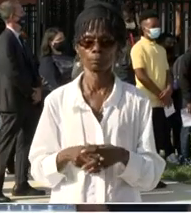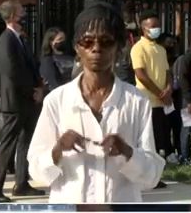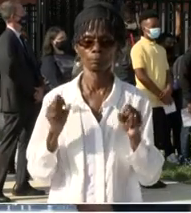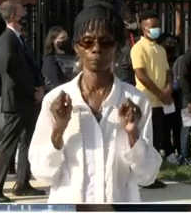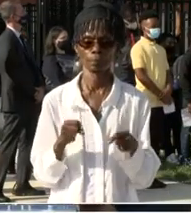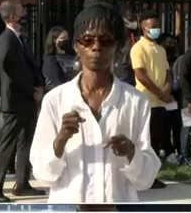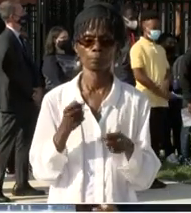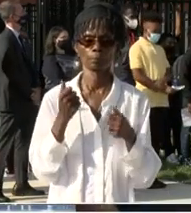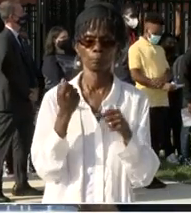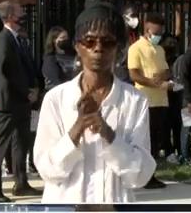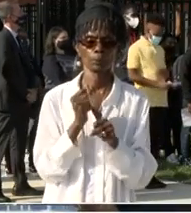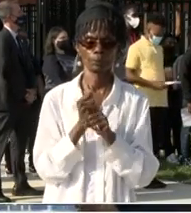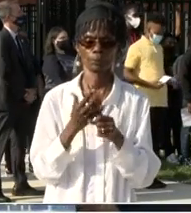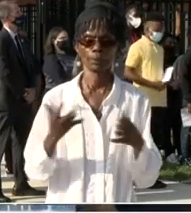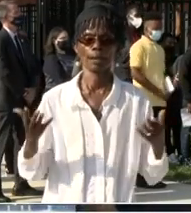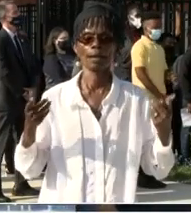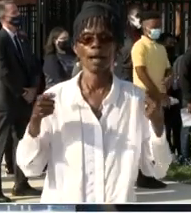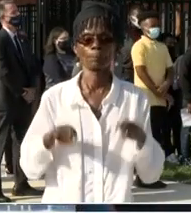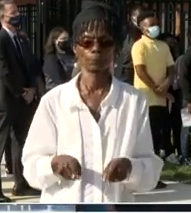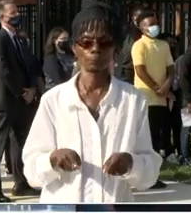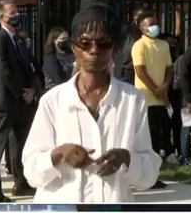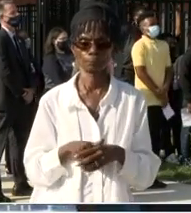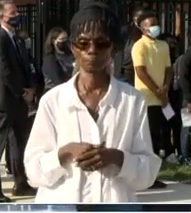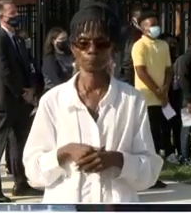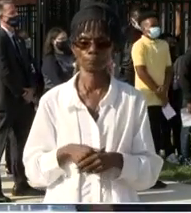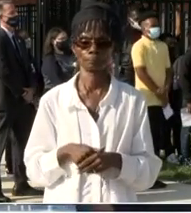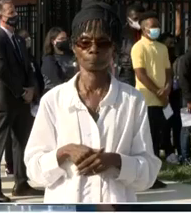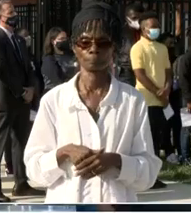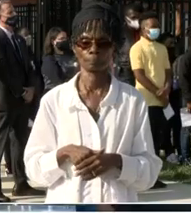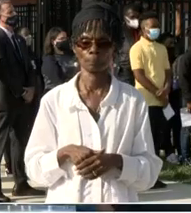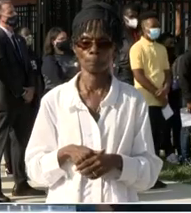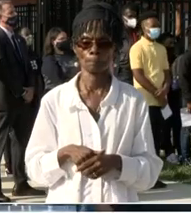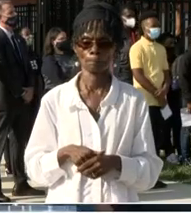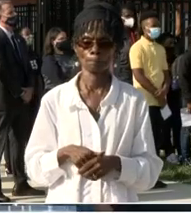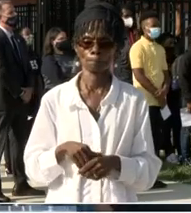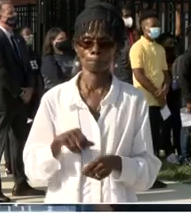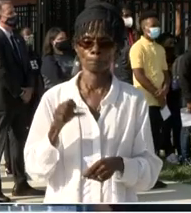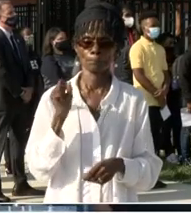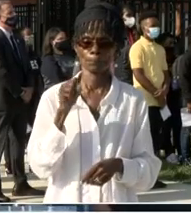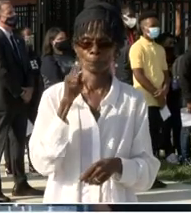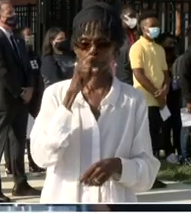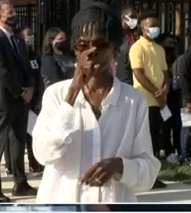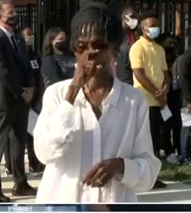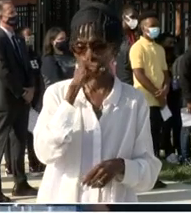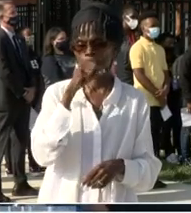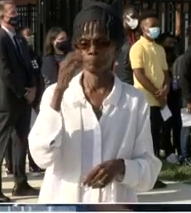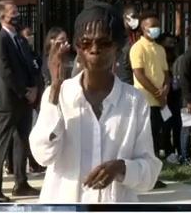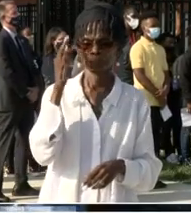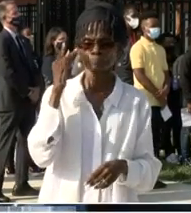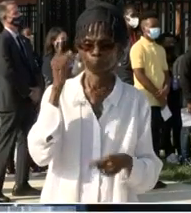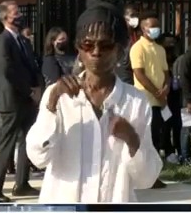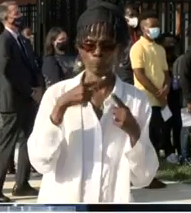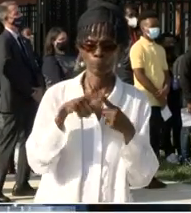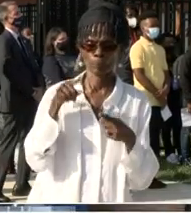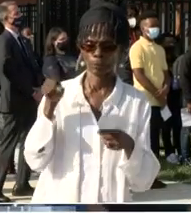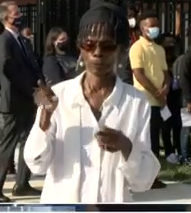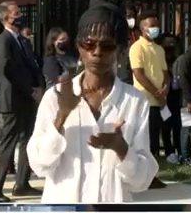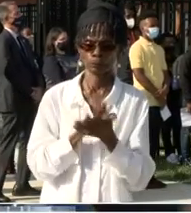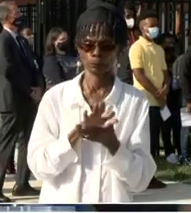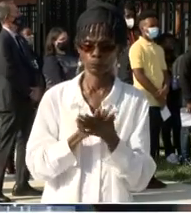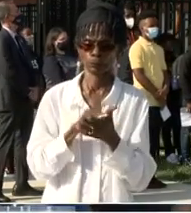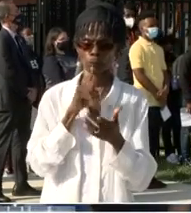great things. DGS and his team of architects had to consider a growing enrollment for the Elliott Hine project. We